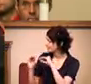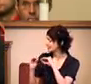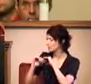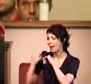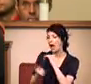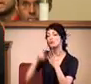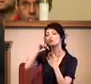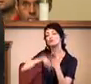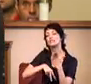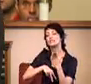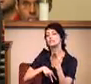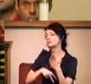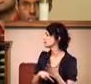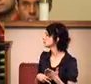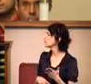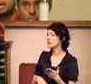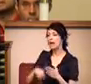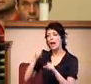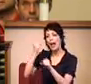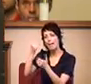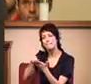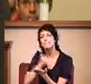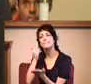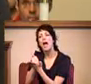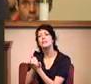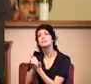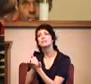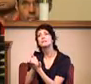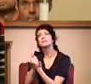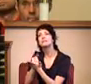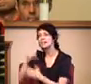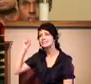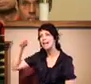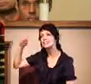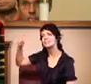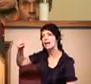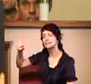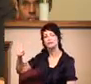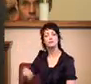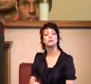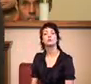to read. Amen? To read.